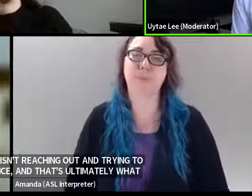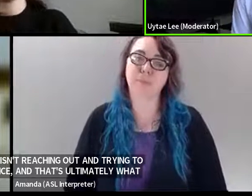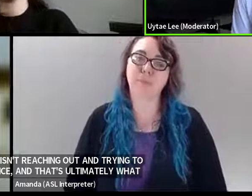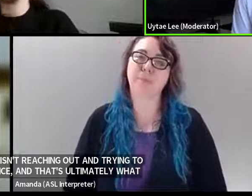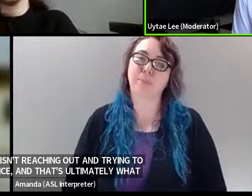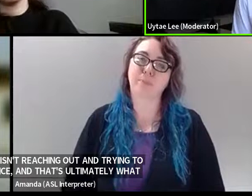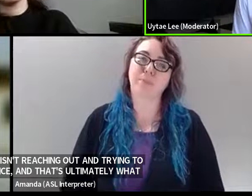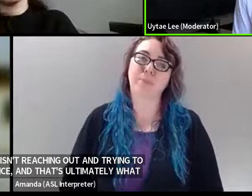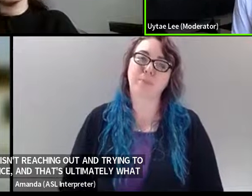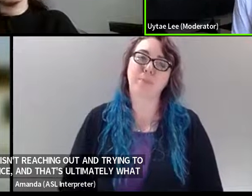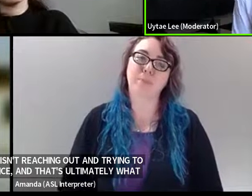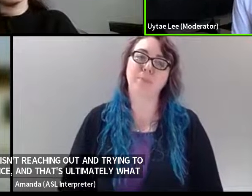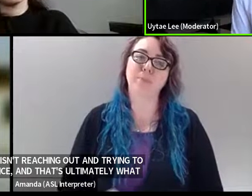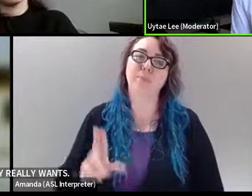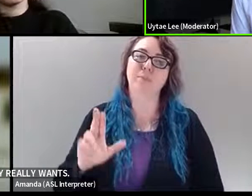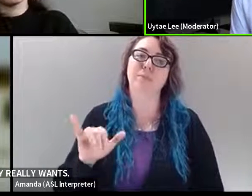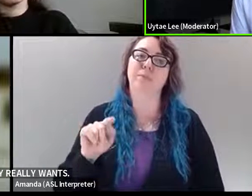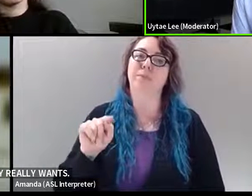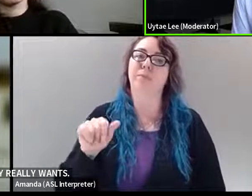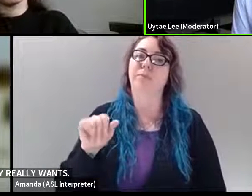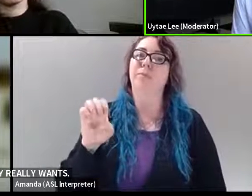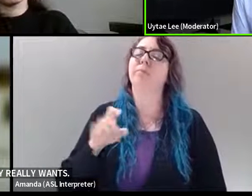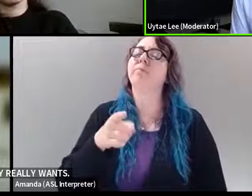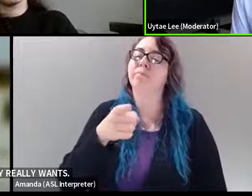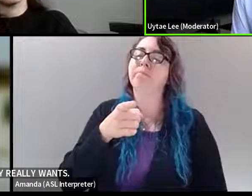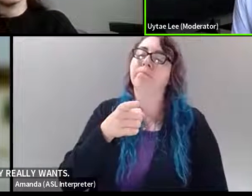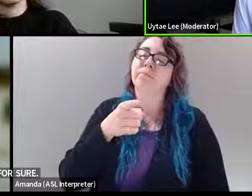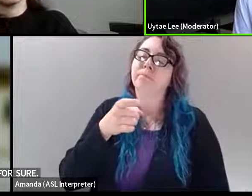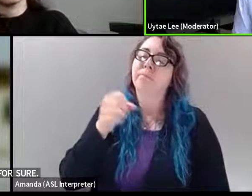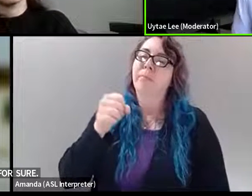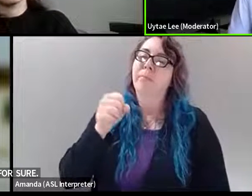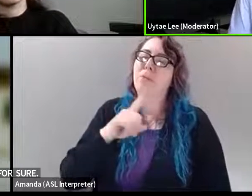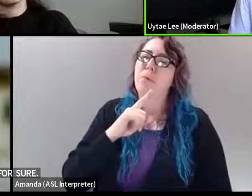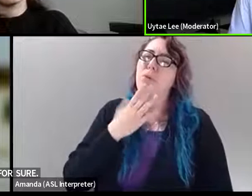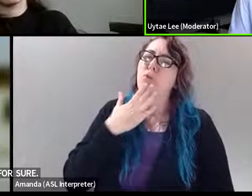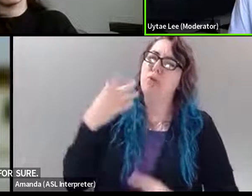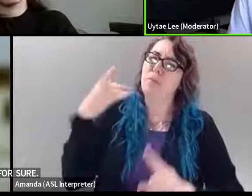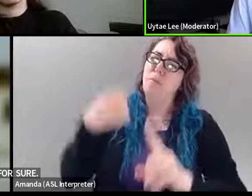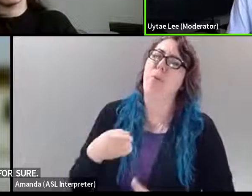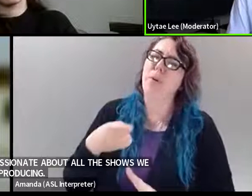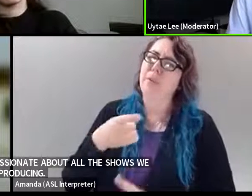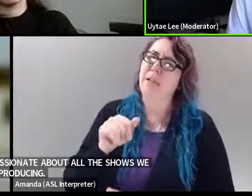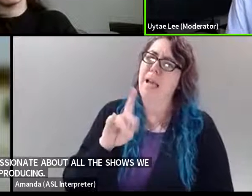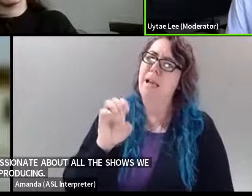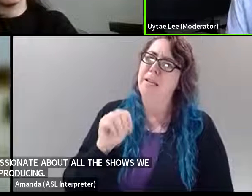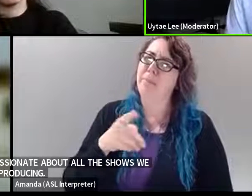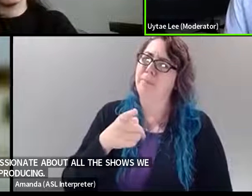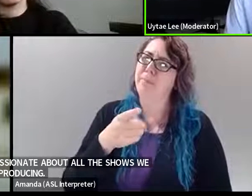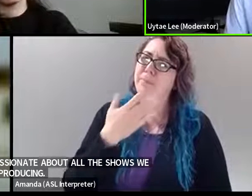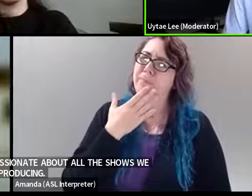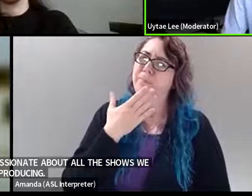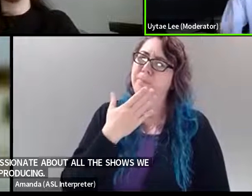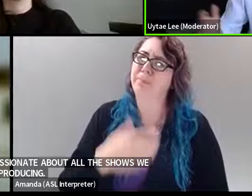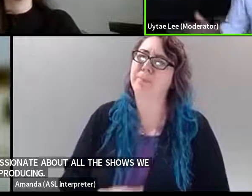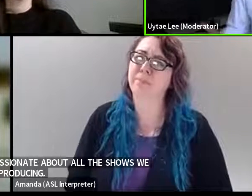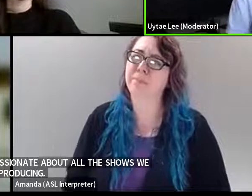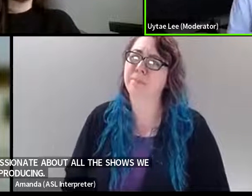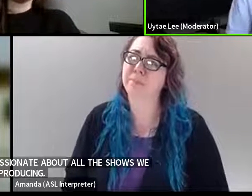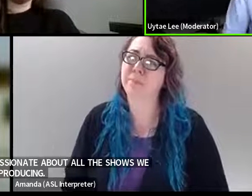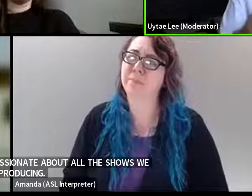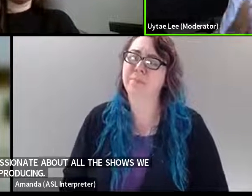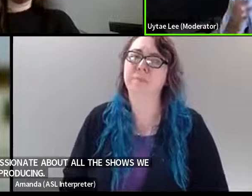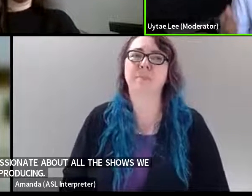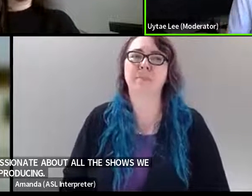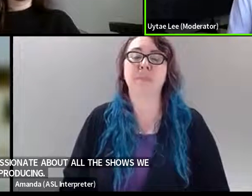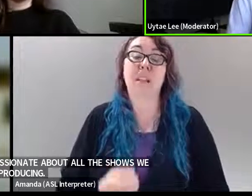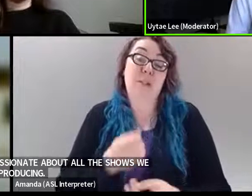the shows we're producing. But I'm hearing some really core insights from you, Adam, that, yeah, like to some extent, yeah, like getting your ducks in a